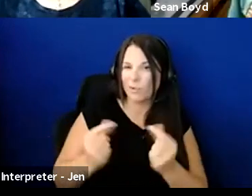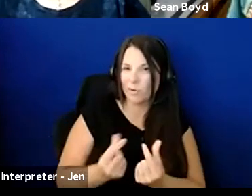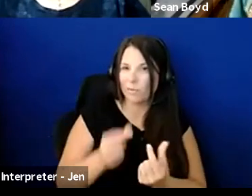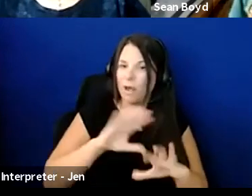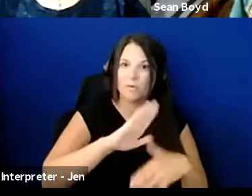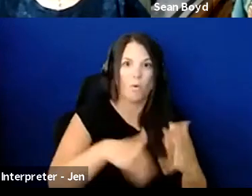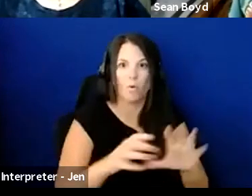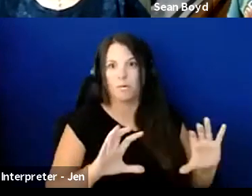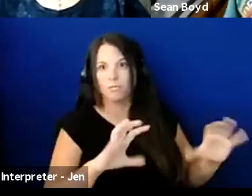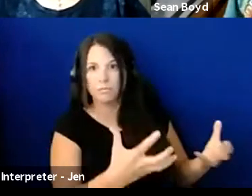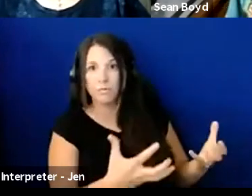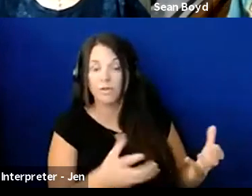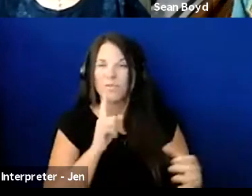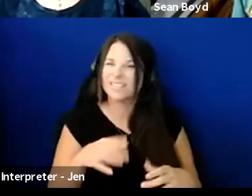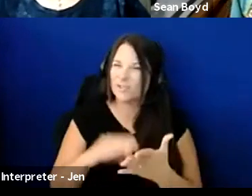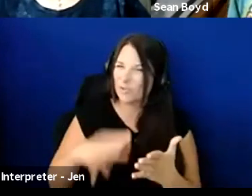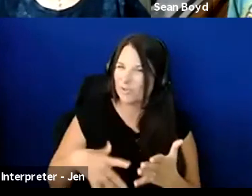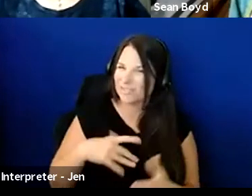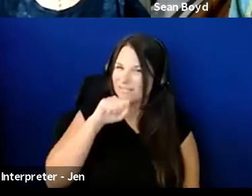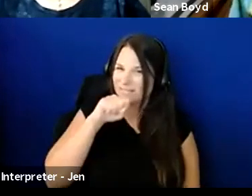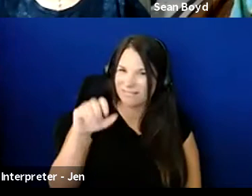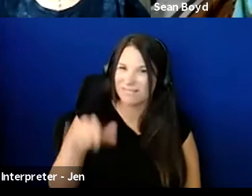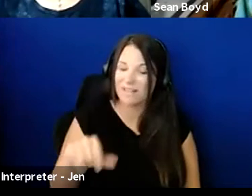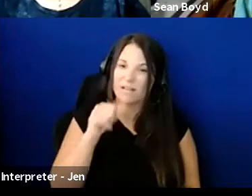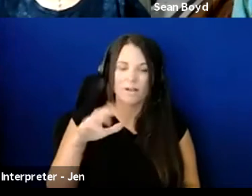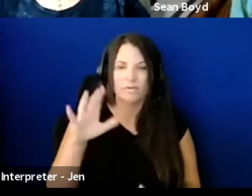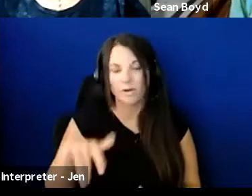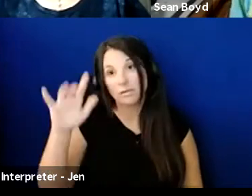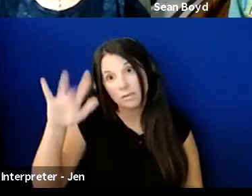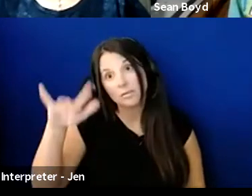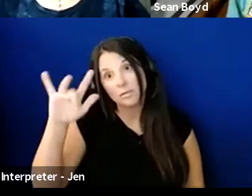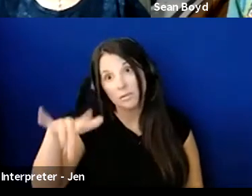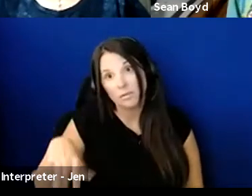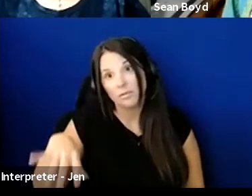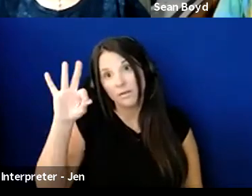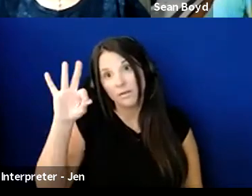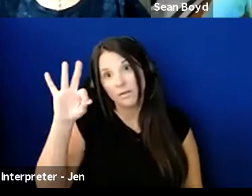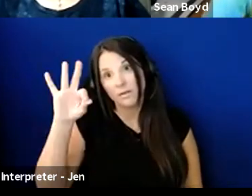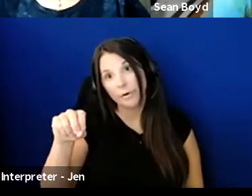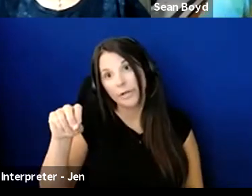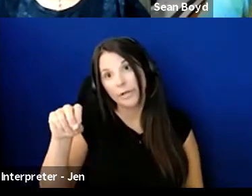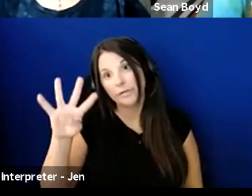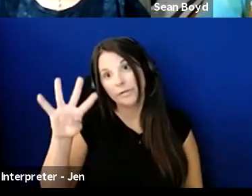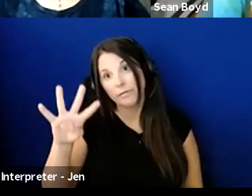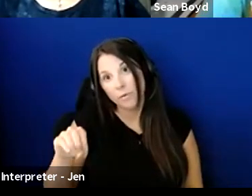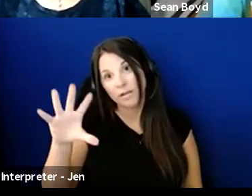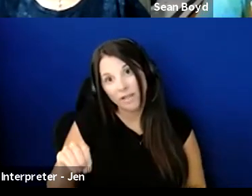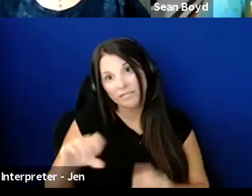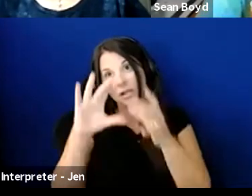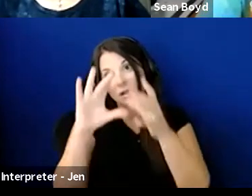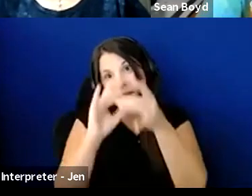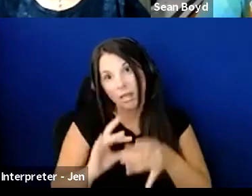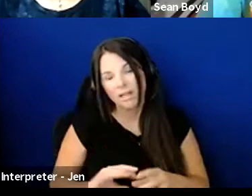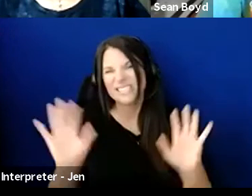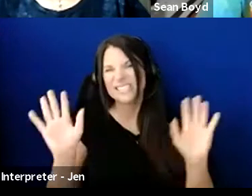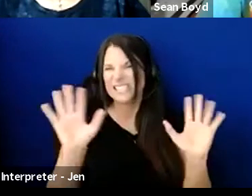they absolutely love that instead of like trying to like surf through like, 30, 40, 50 comments to find something to respond to, they grow a sense